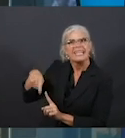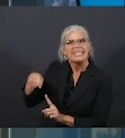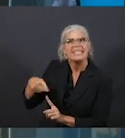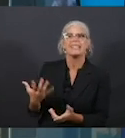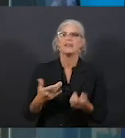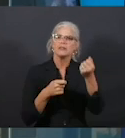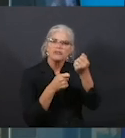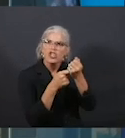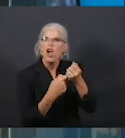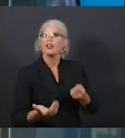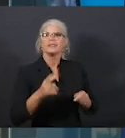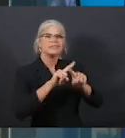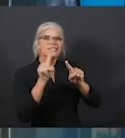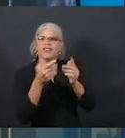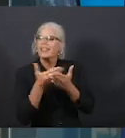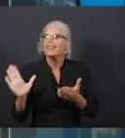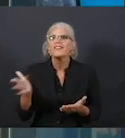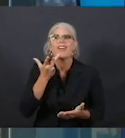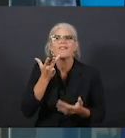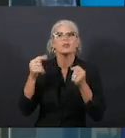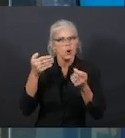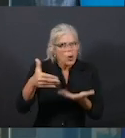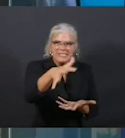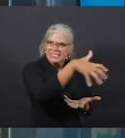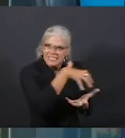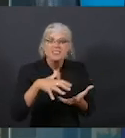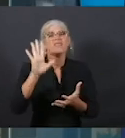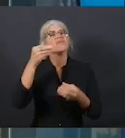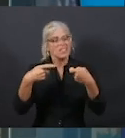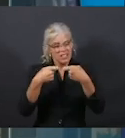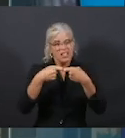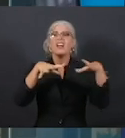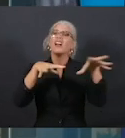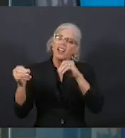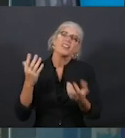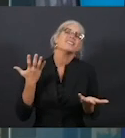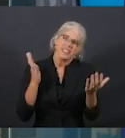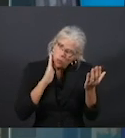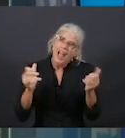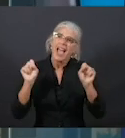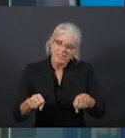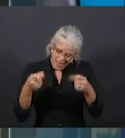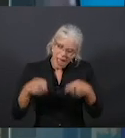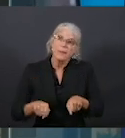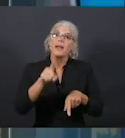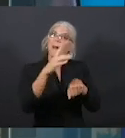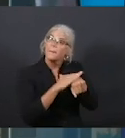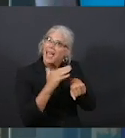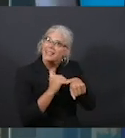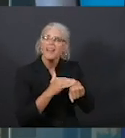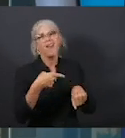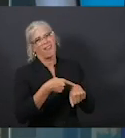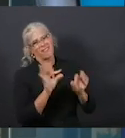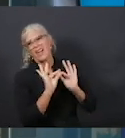during the storm, especially assuming there's going to be some power outages. And make sure your pets are taken care of too. Now, there are